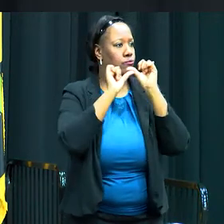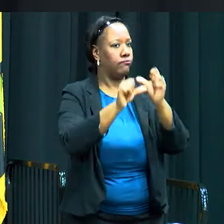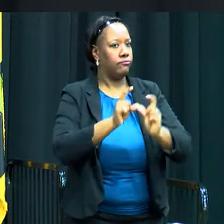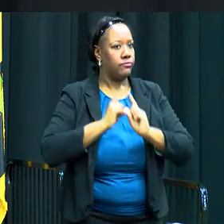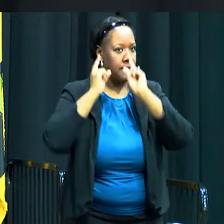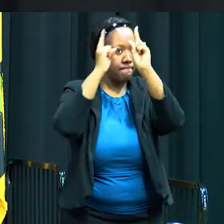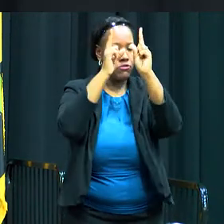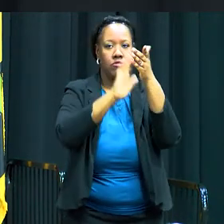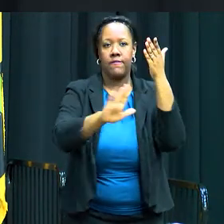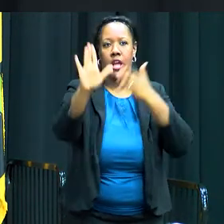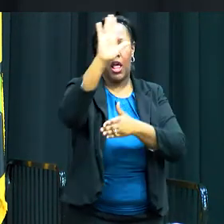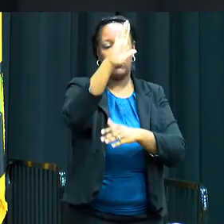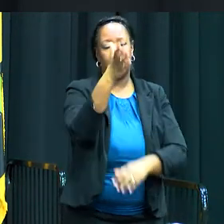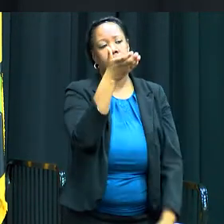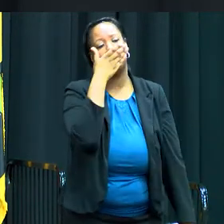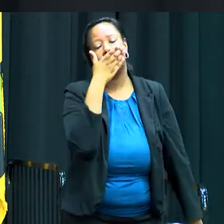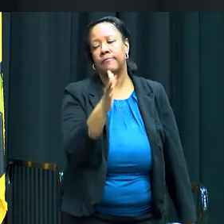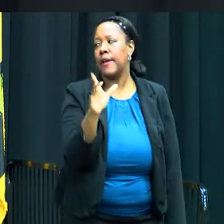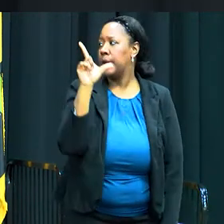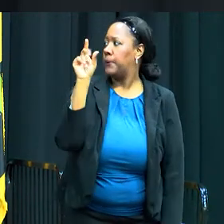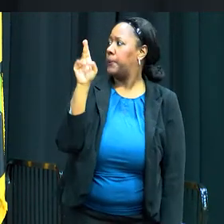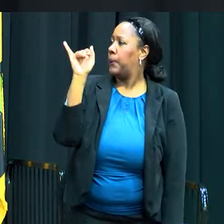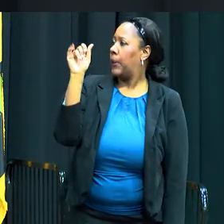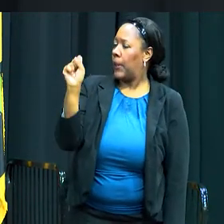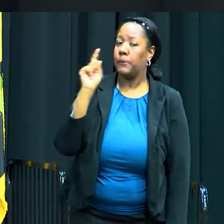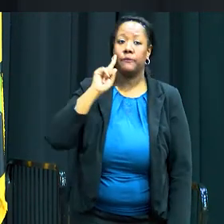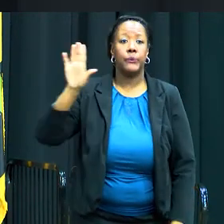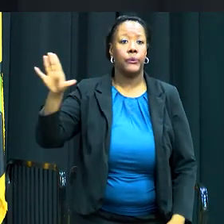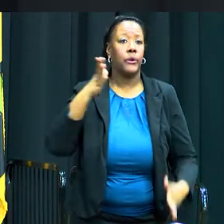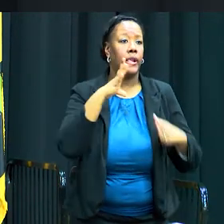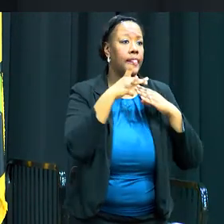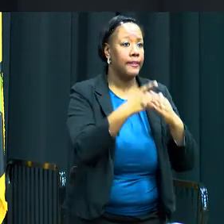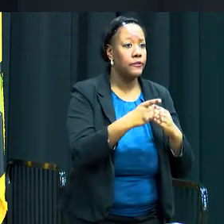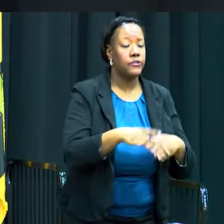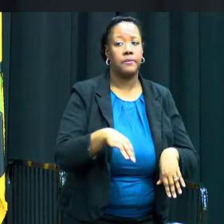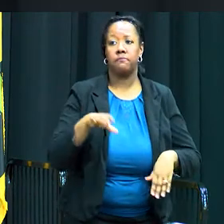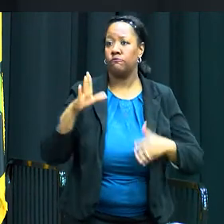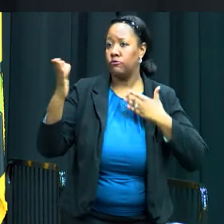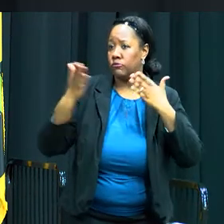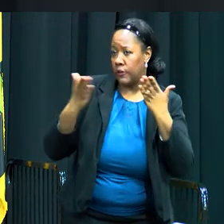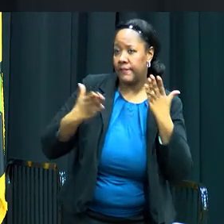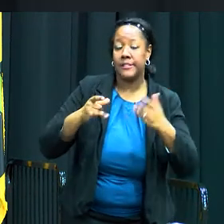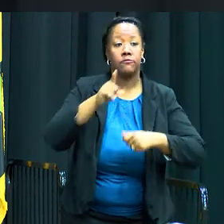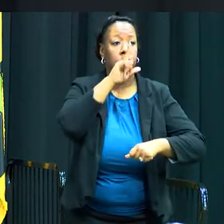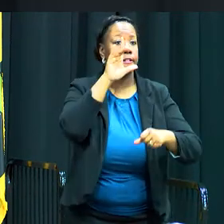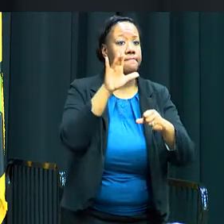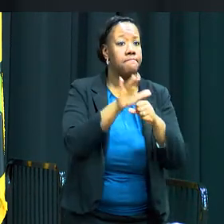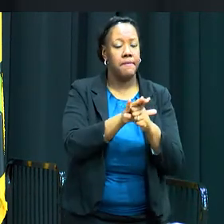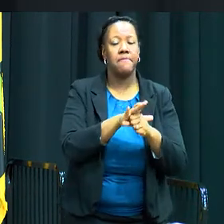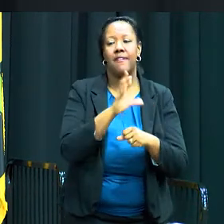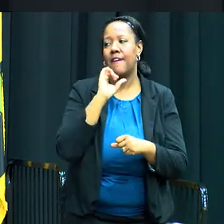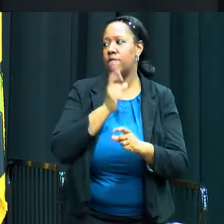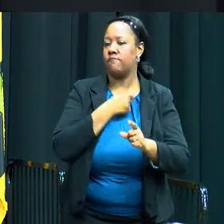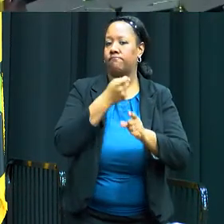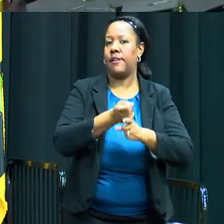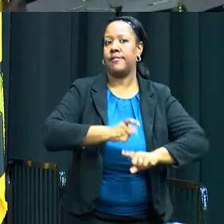college. Thank you, Lois, for your leadership, your service, your commitment to the College of Southern Maryland, and for making a difference in our